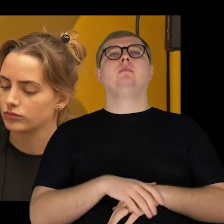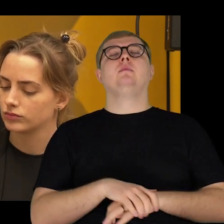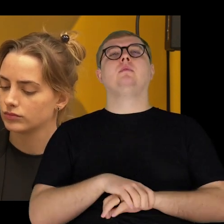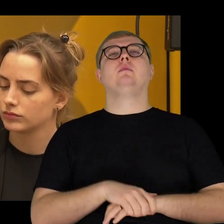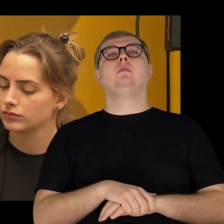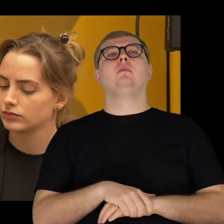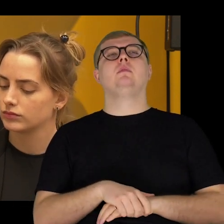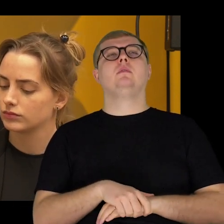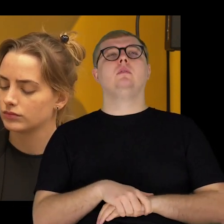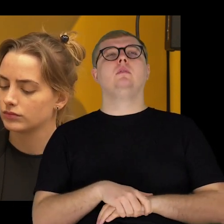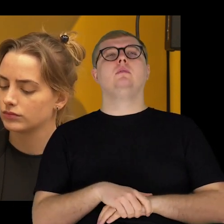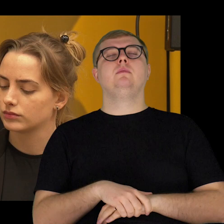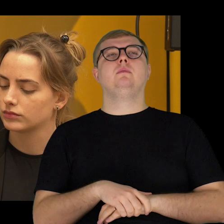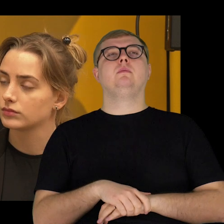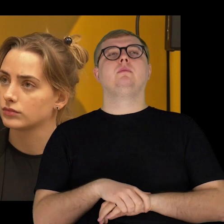iterative, continuous